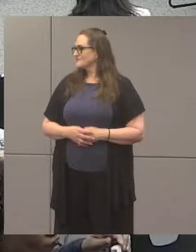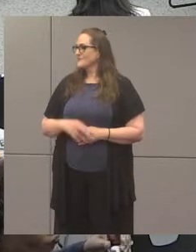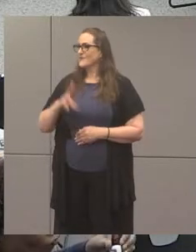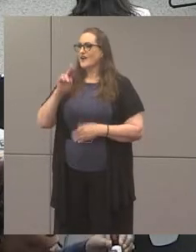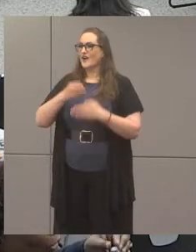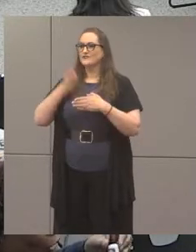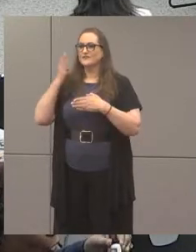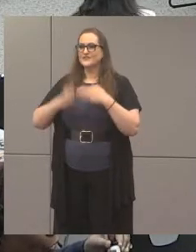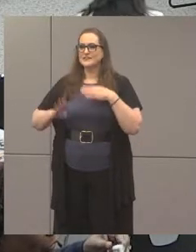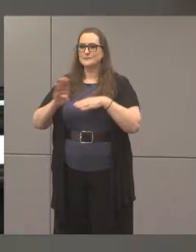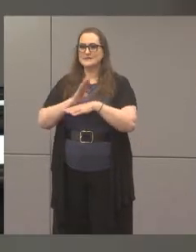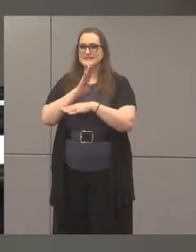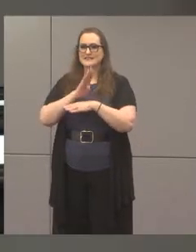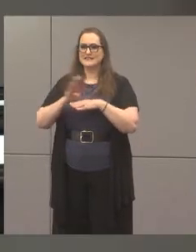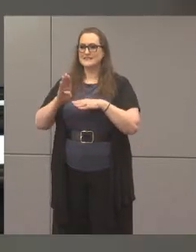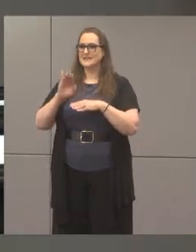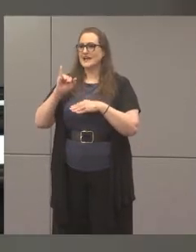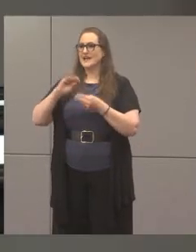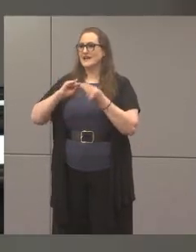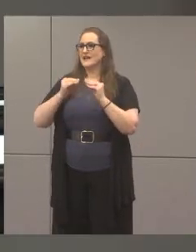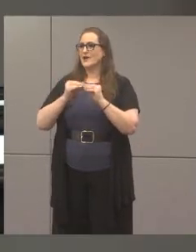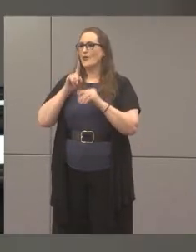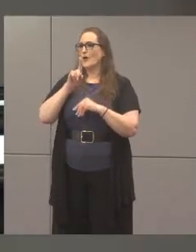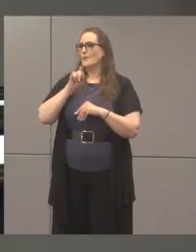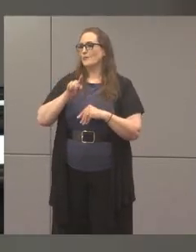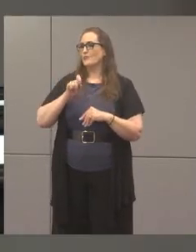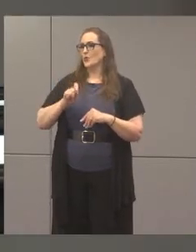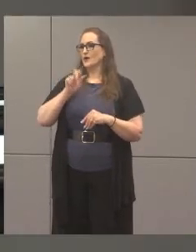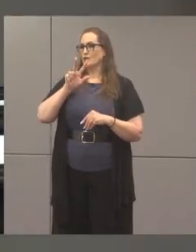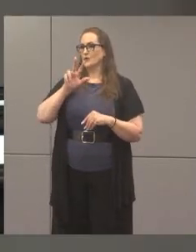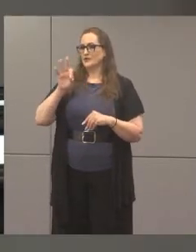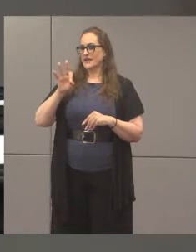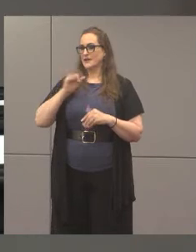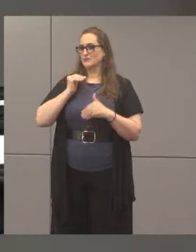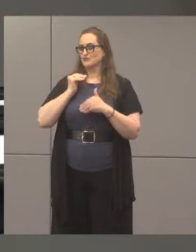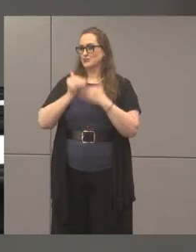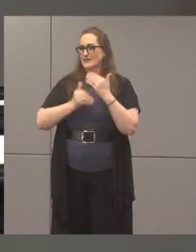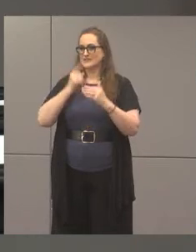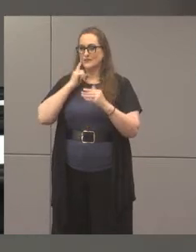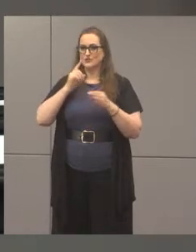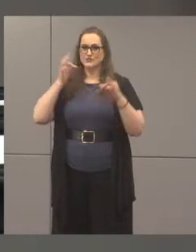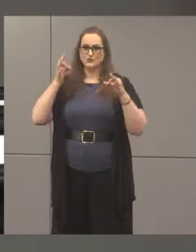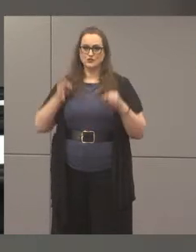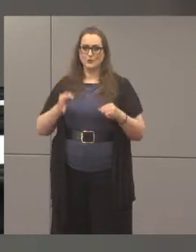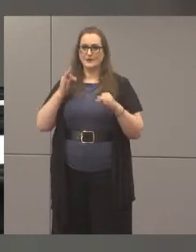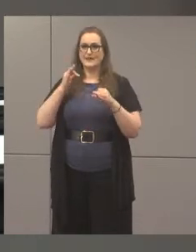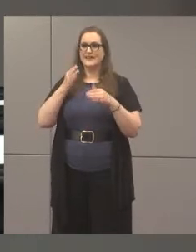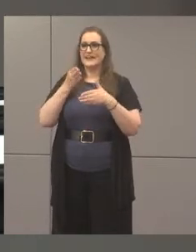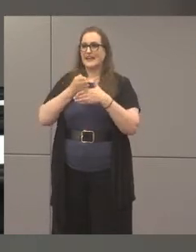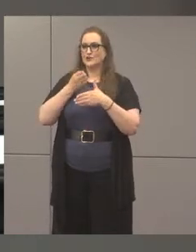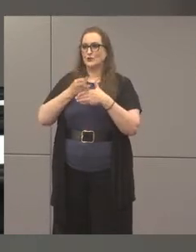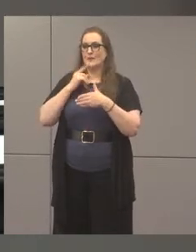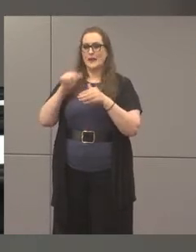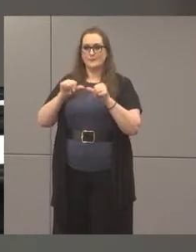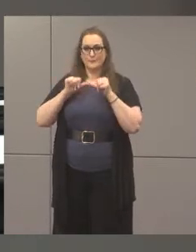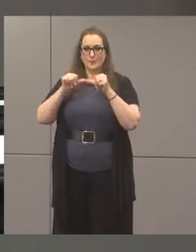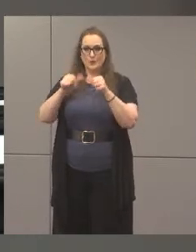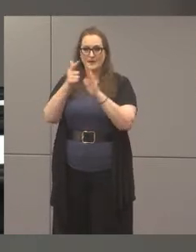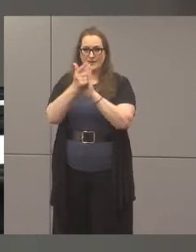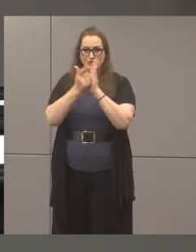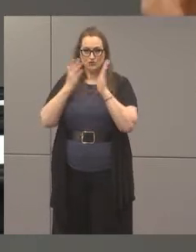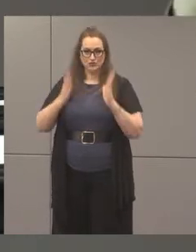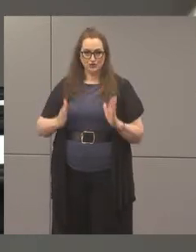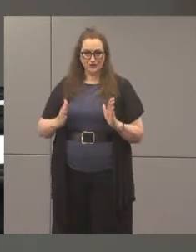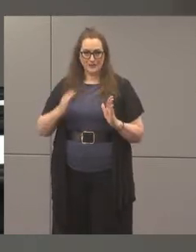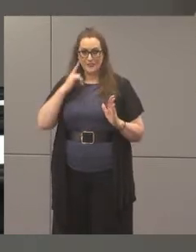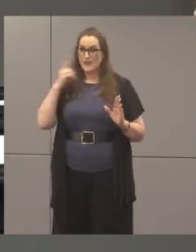Unfinished business. Item 1.39, process for determining interim and permanent attorney.